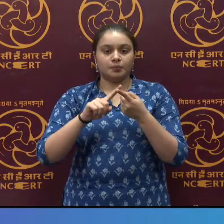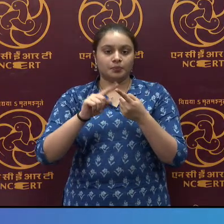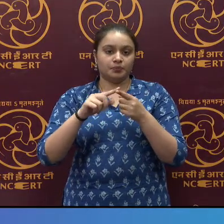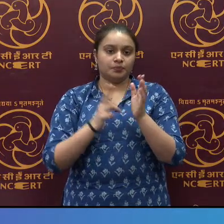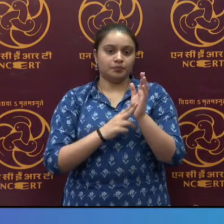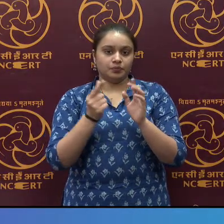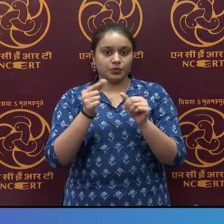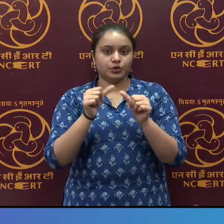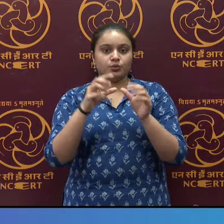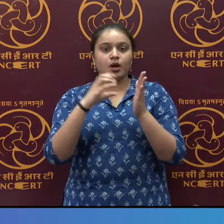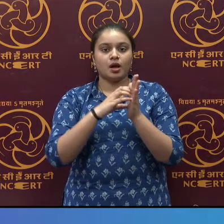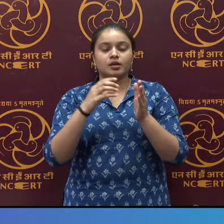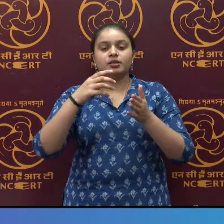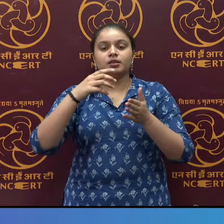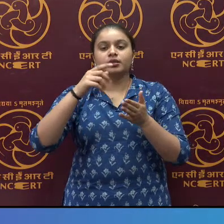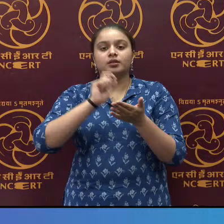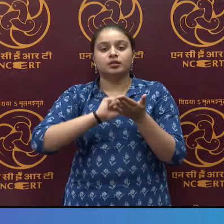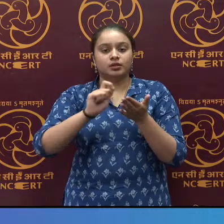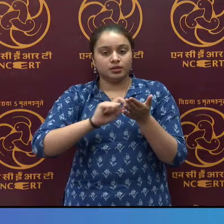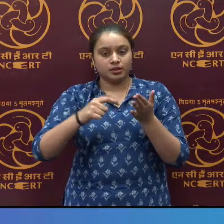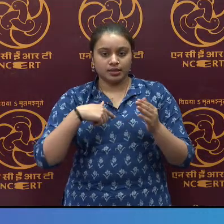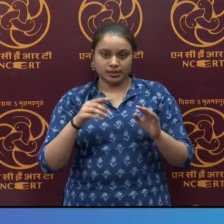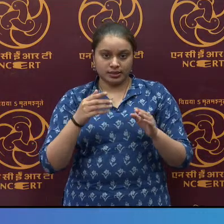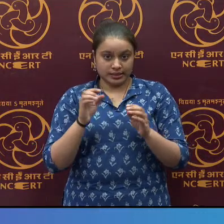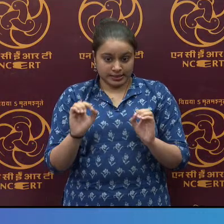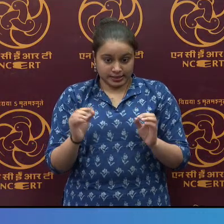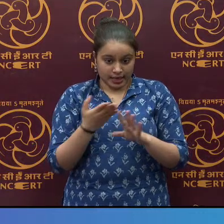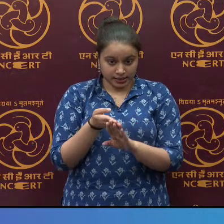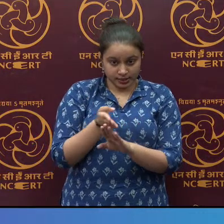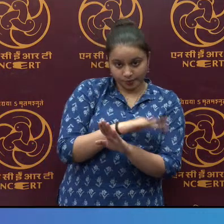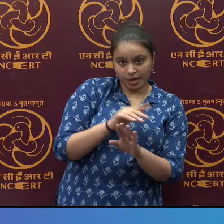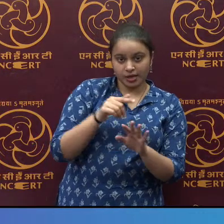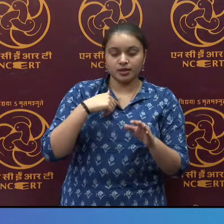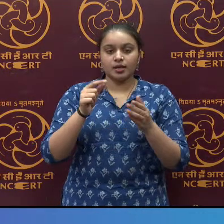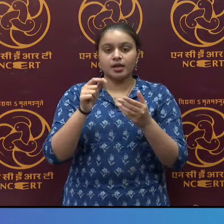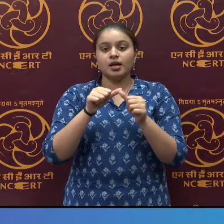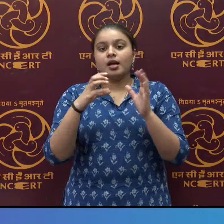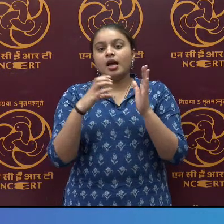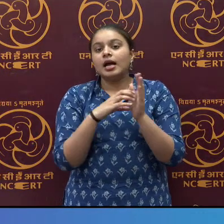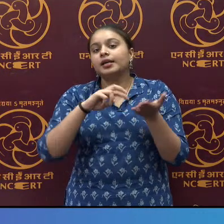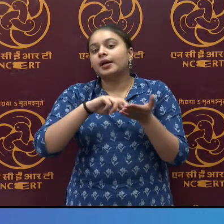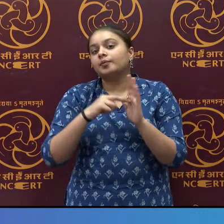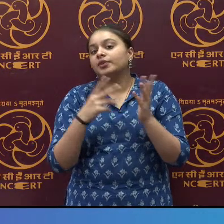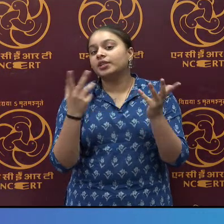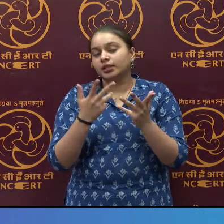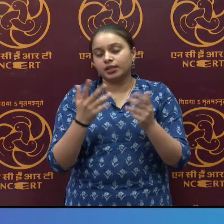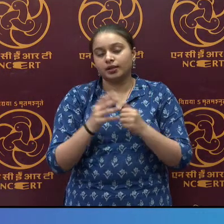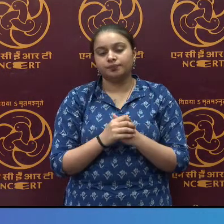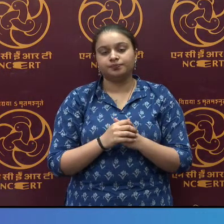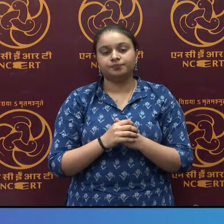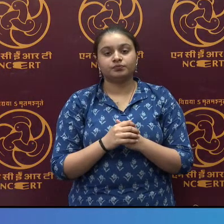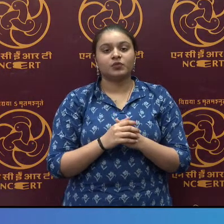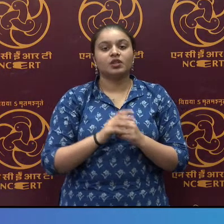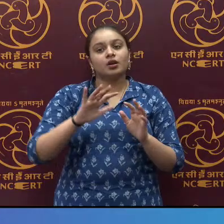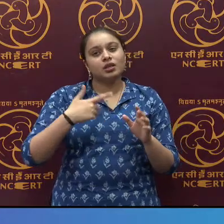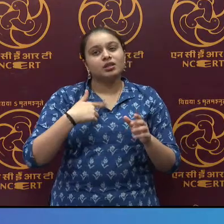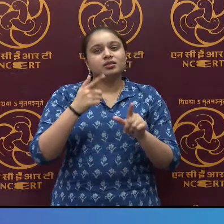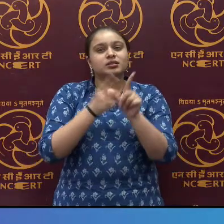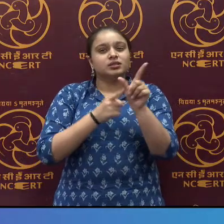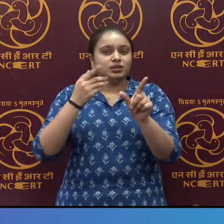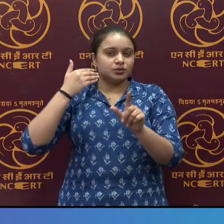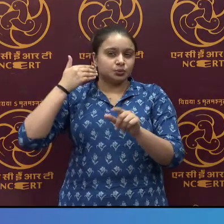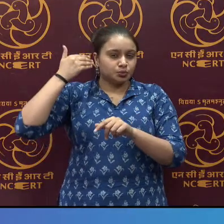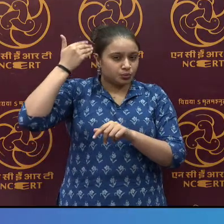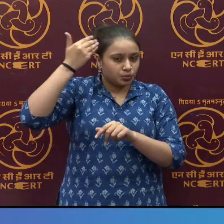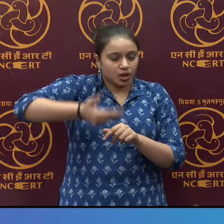about article writing. So before we begin, let's understand what an article actually is. Because over the years, when you